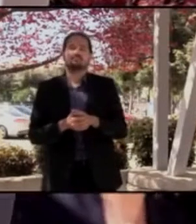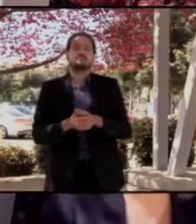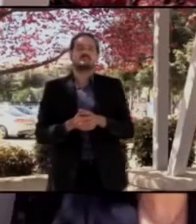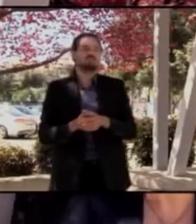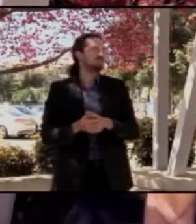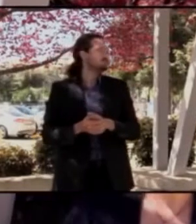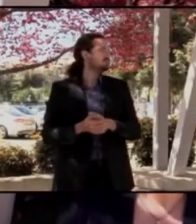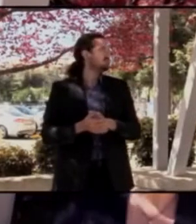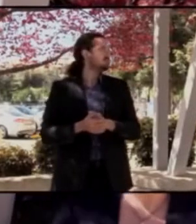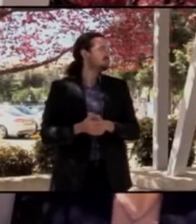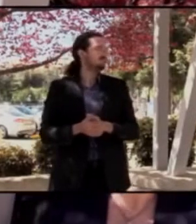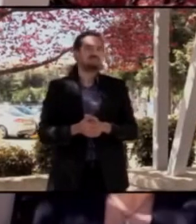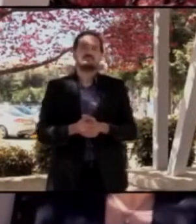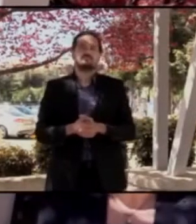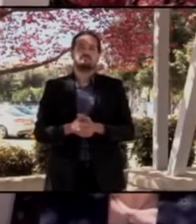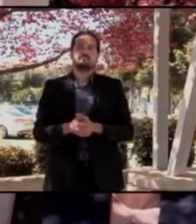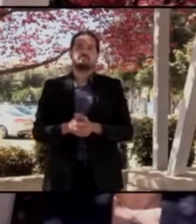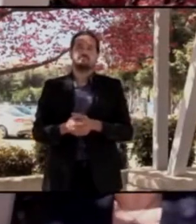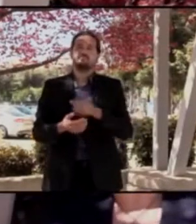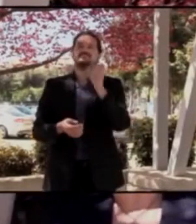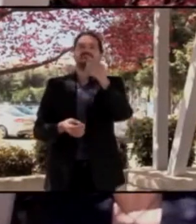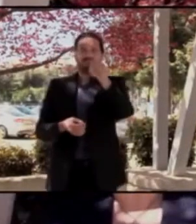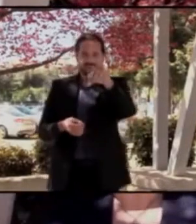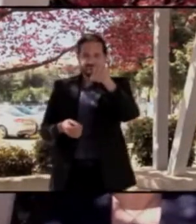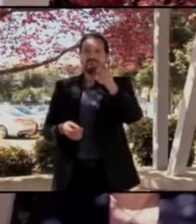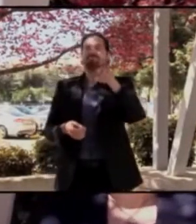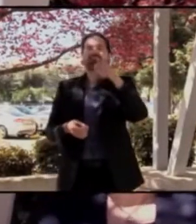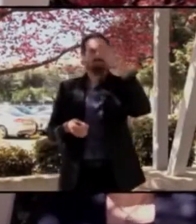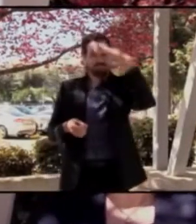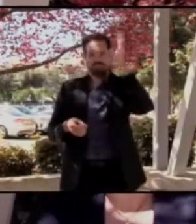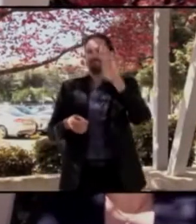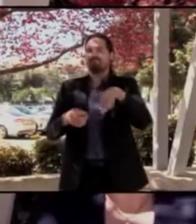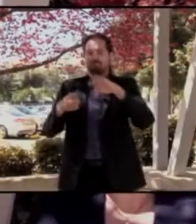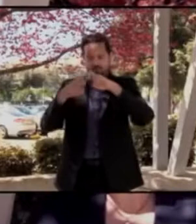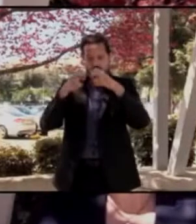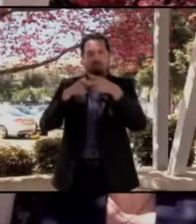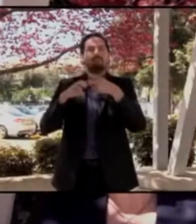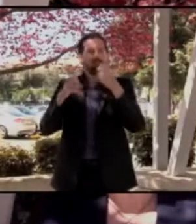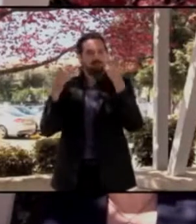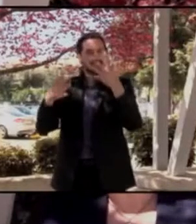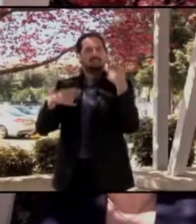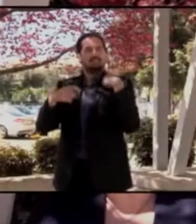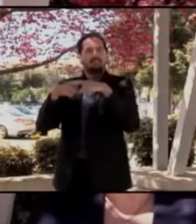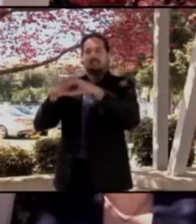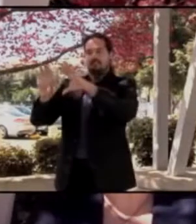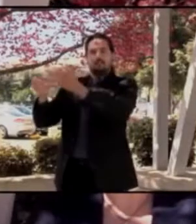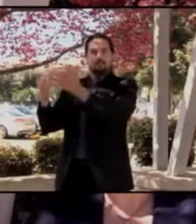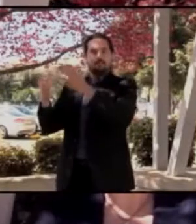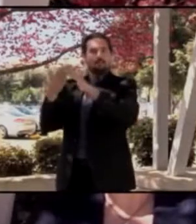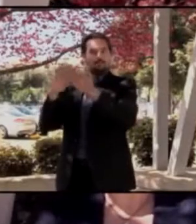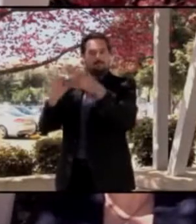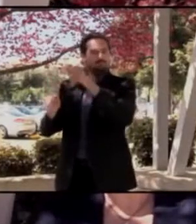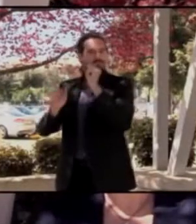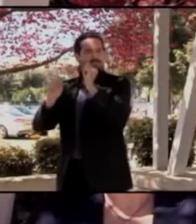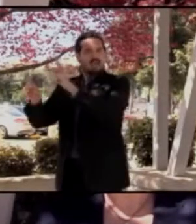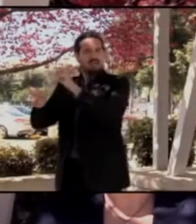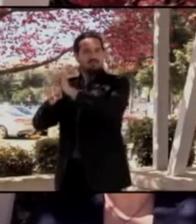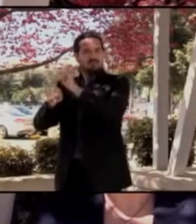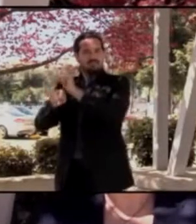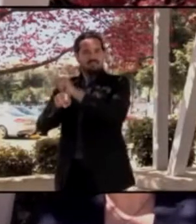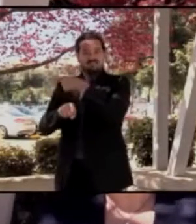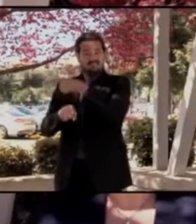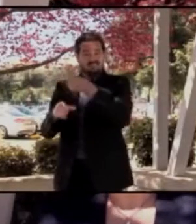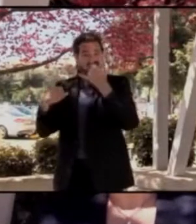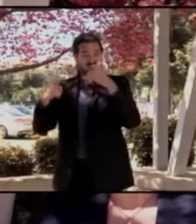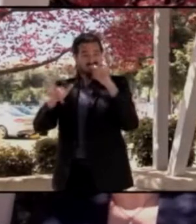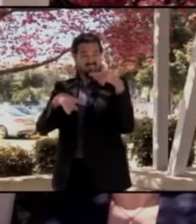Hi, thank you for the question. We absolutely know that our Latinx community is back at work. They never stop working, and we absolutely are moving to ensure